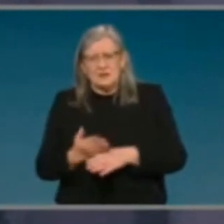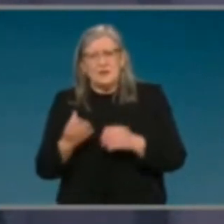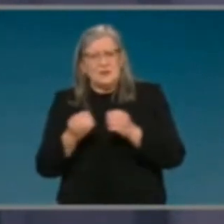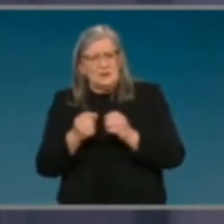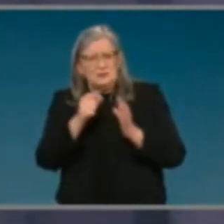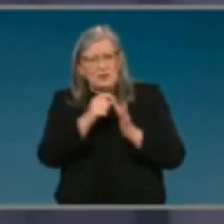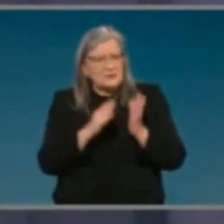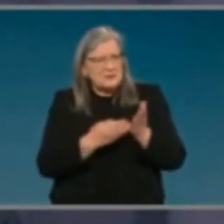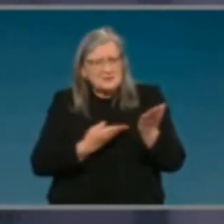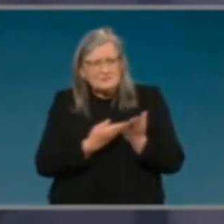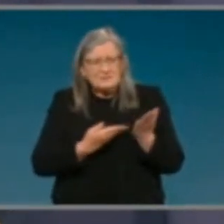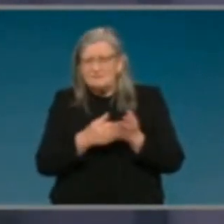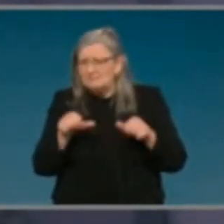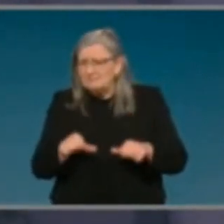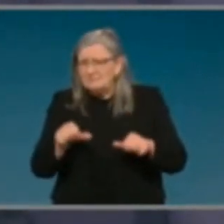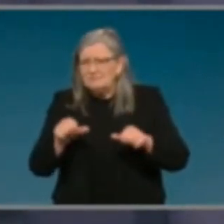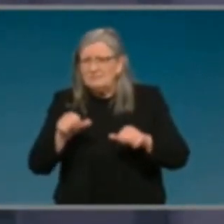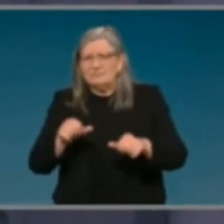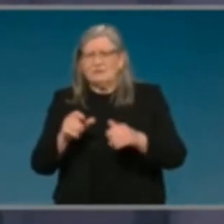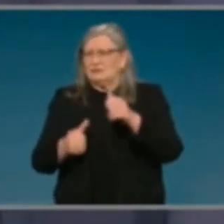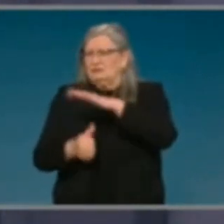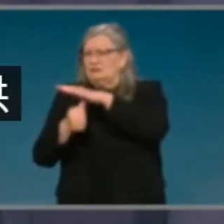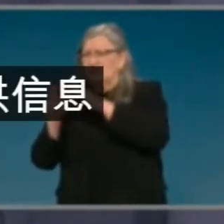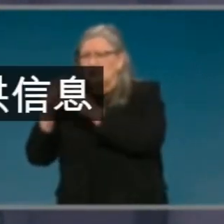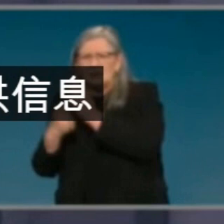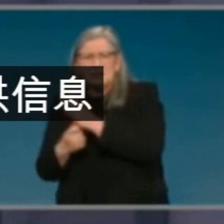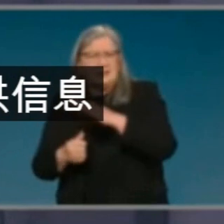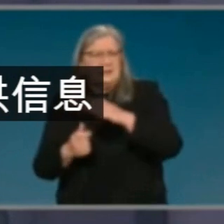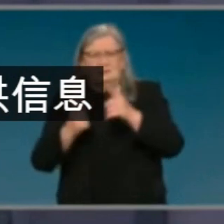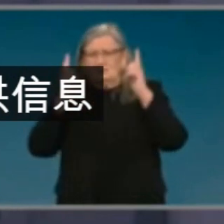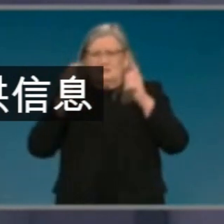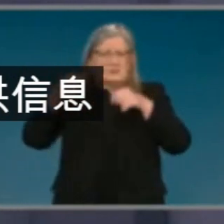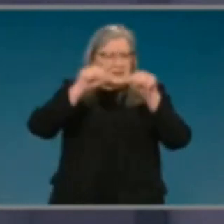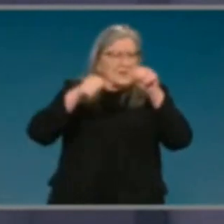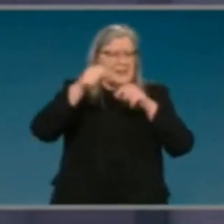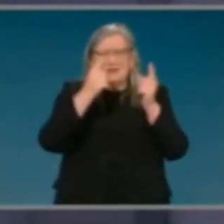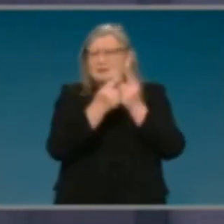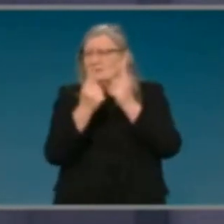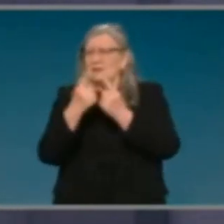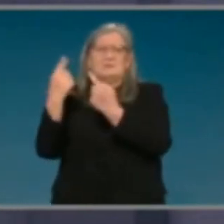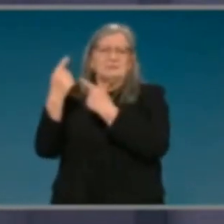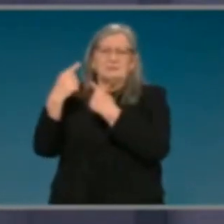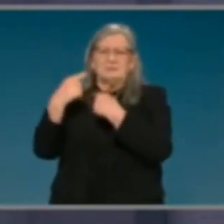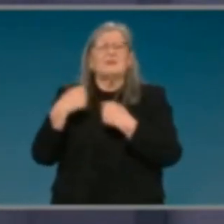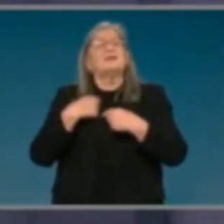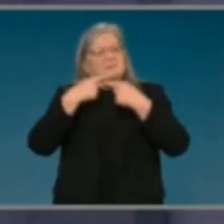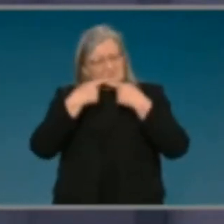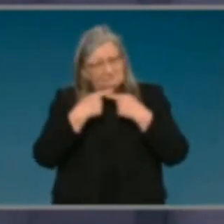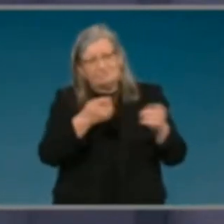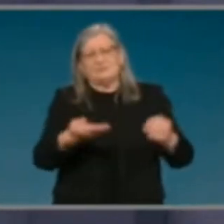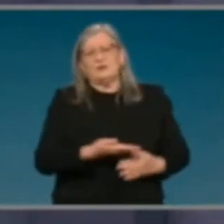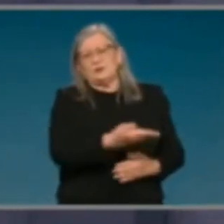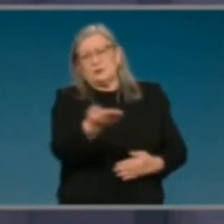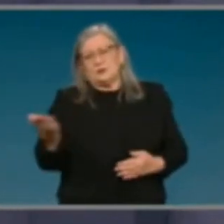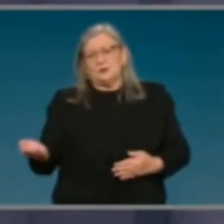Chief Medical Officer to be in touch and provide information to all of our colleagues. Then I have, as a